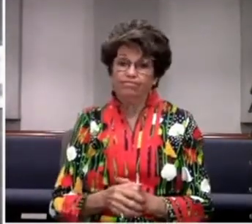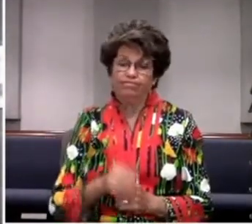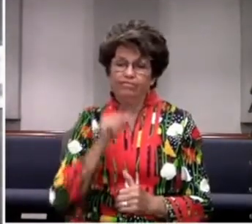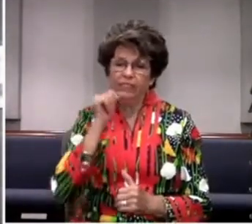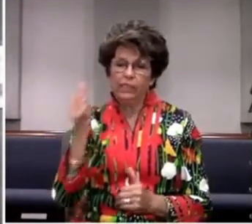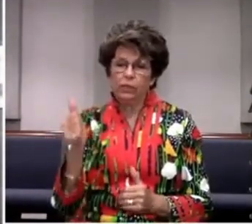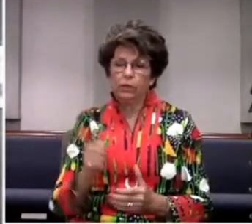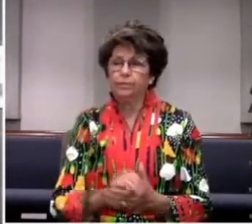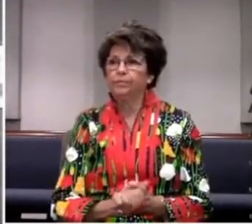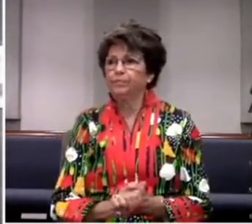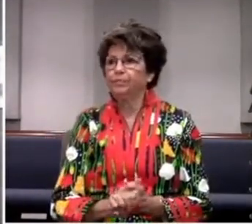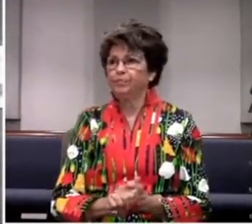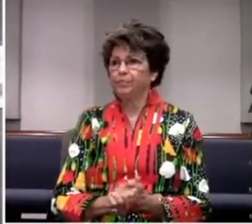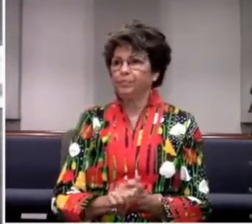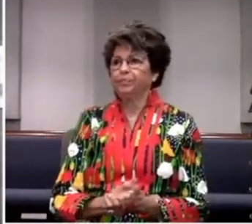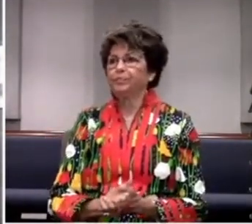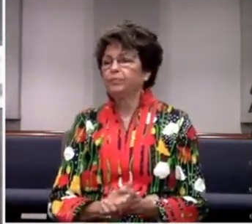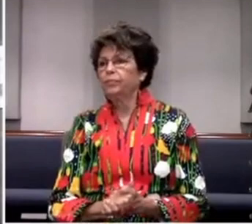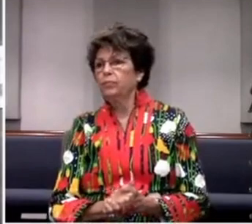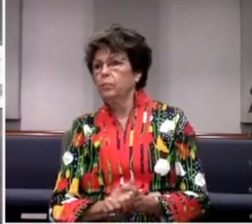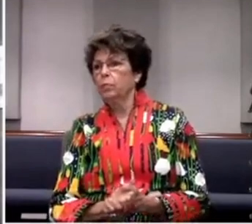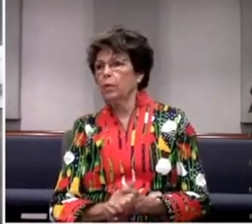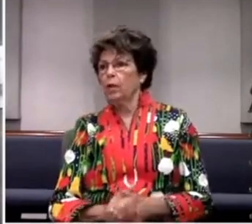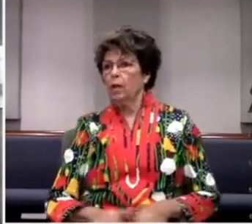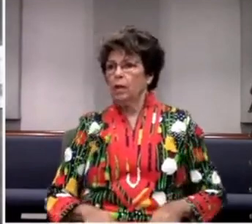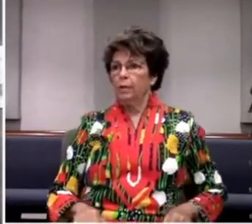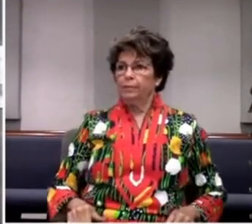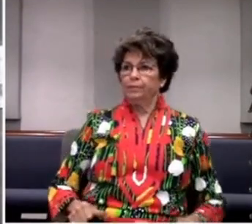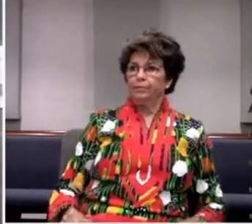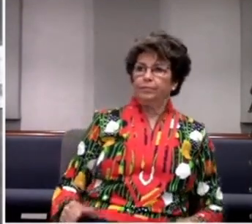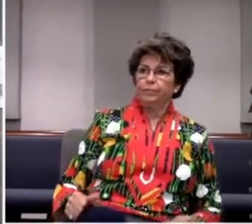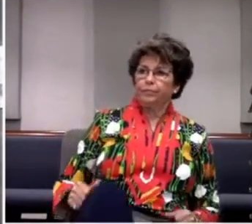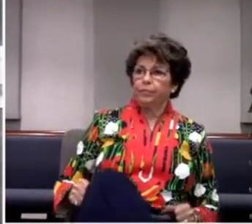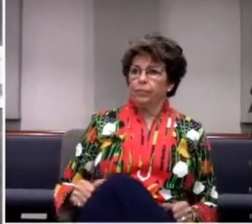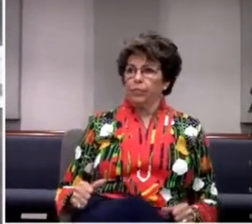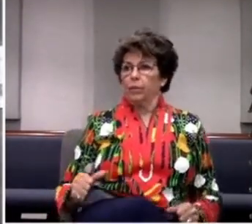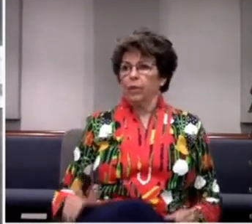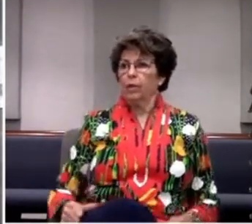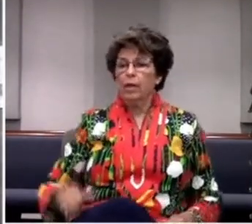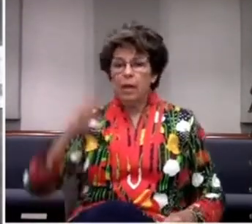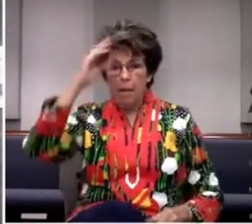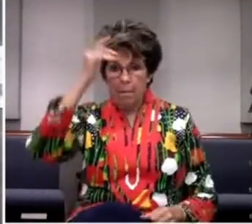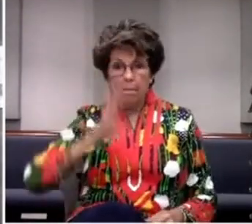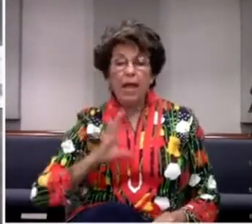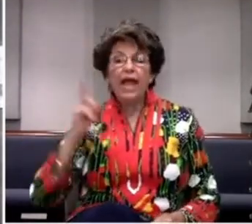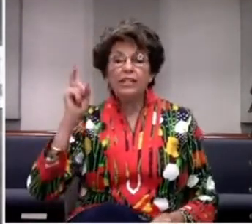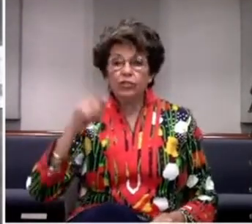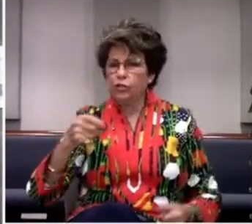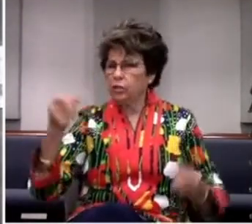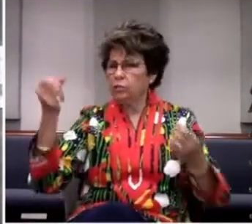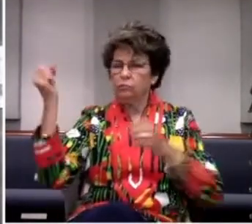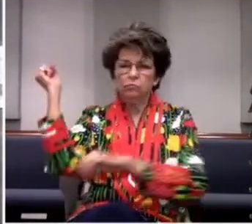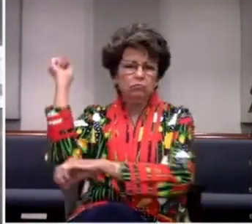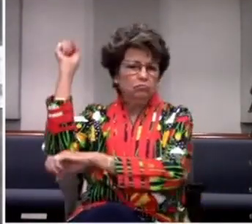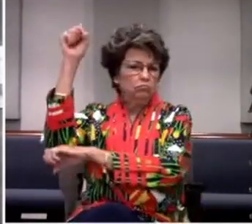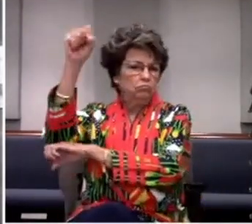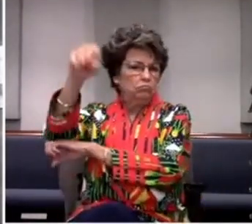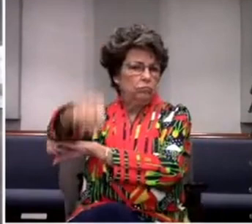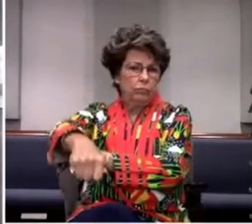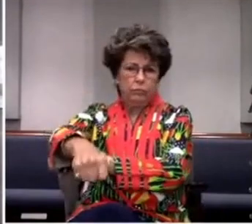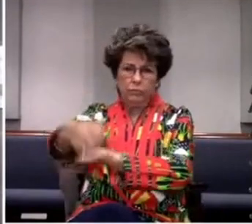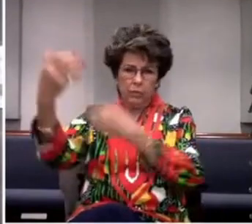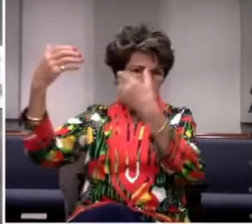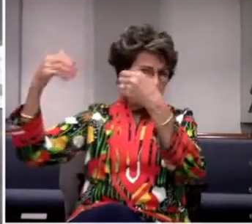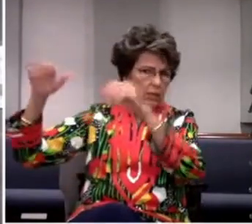they were created by God, in essence, that should bring a submission of man to God. But man does what Satan did. Satan said,